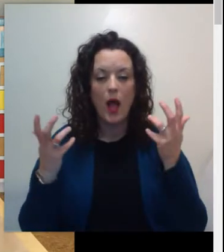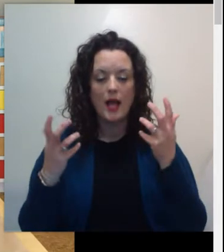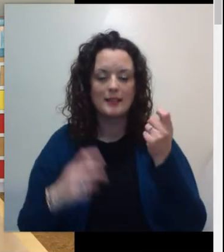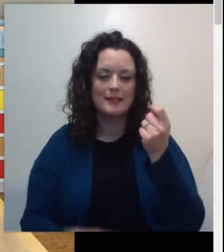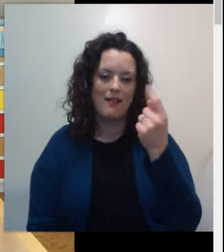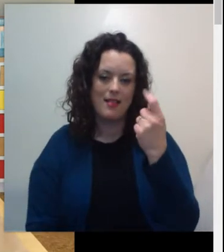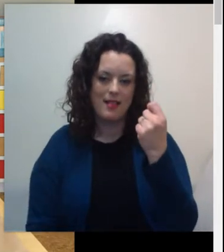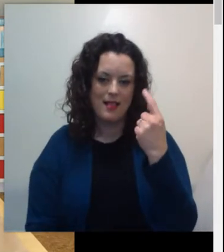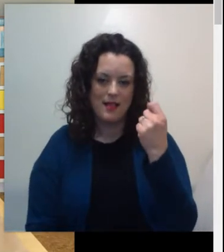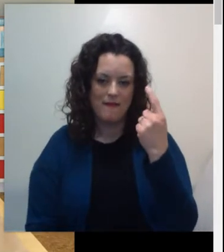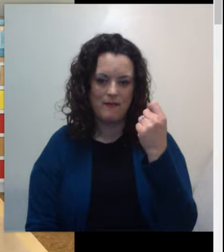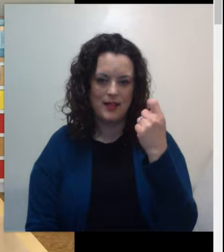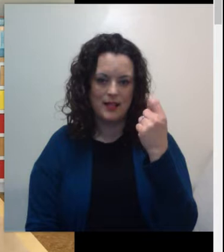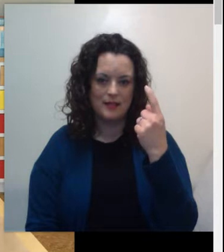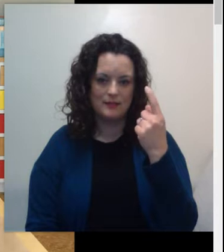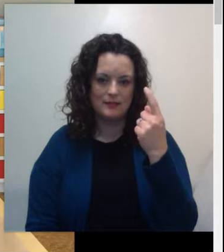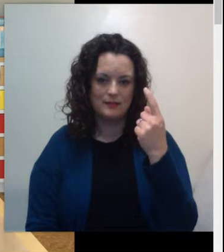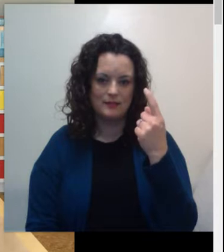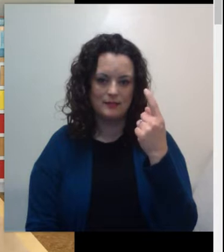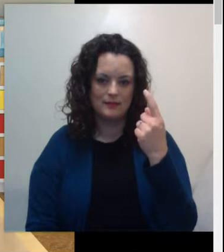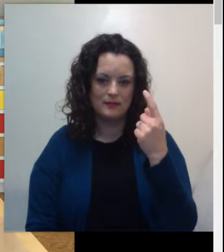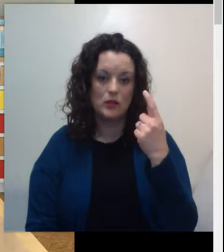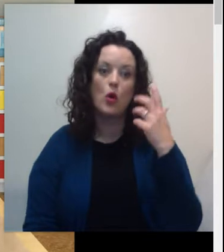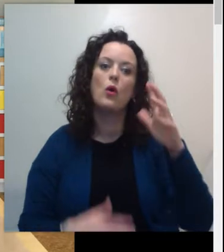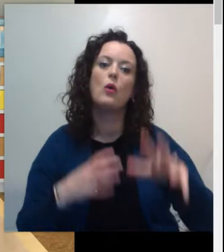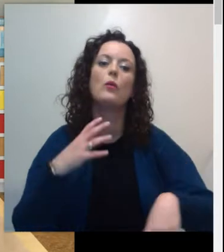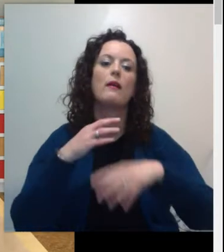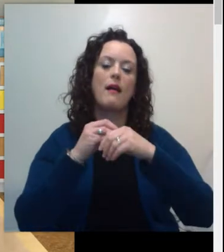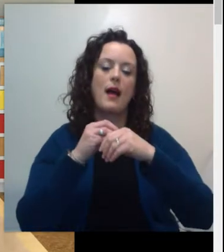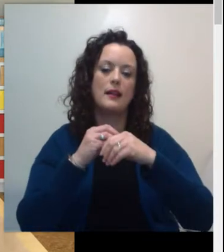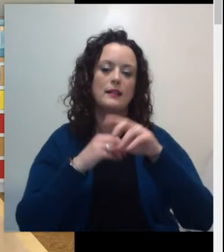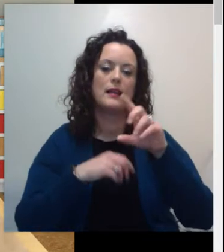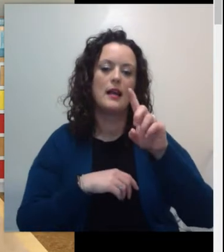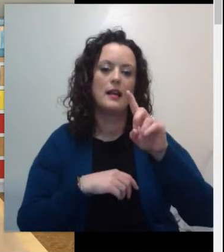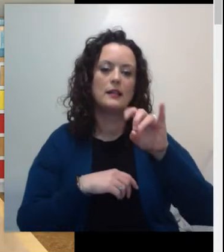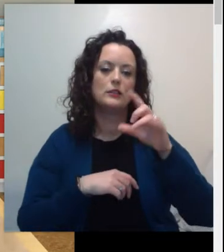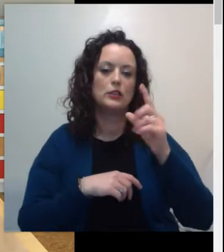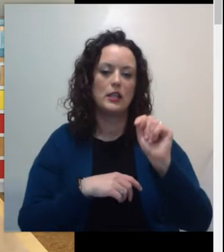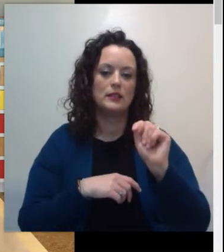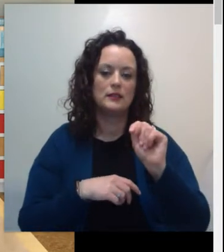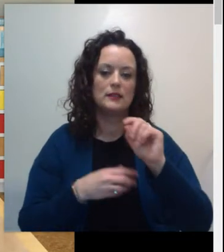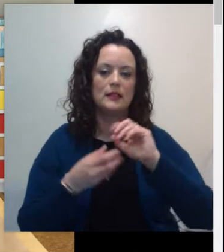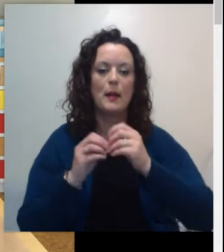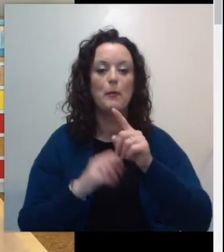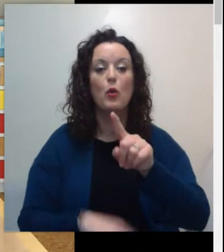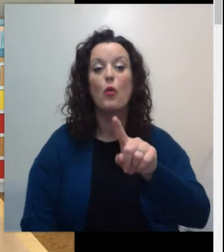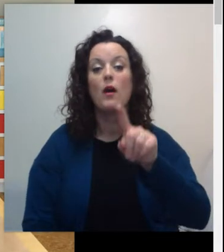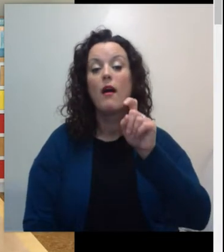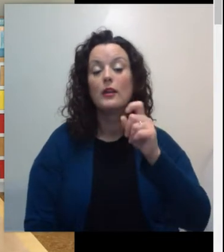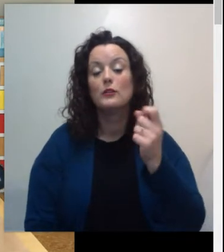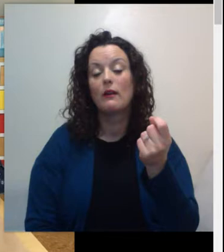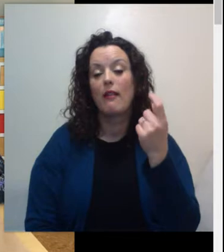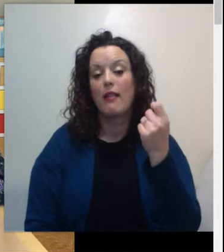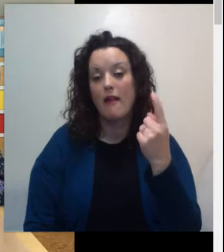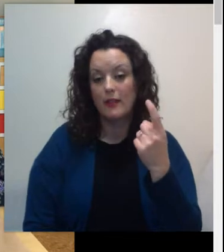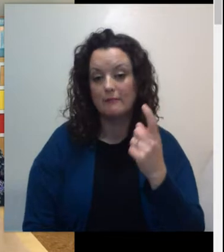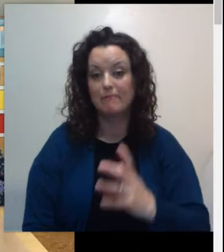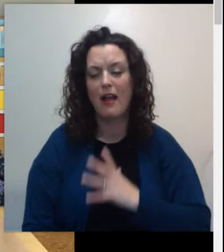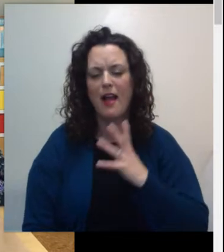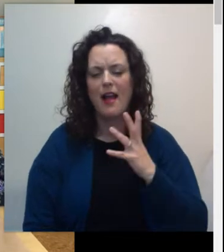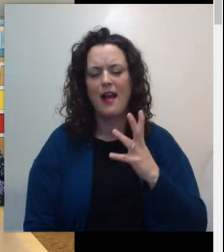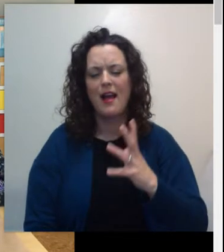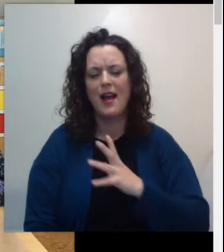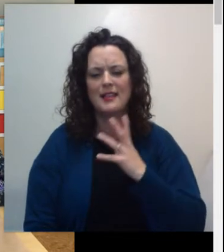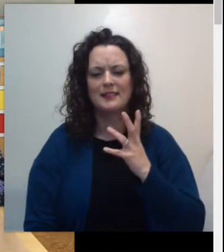11. Actually, no, we had an extra digit. Number 111, even fancier. We